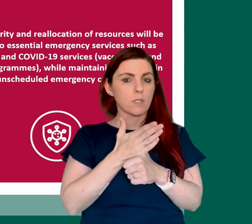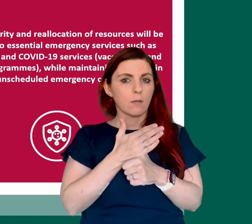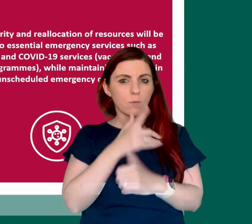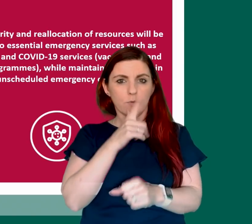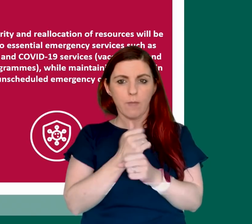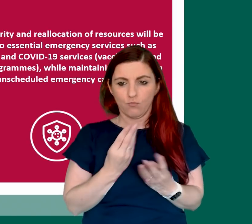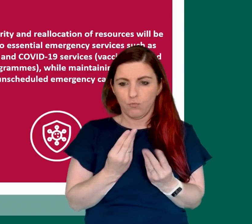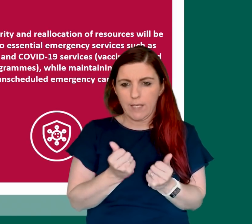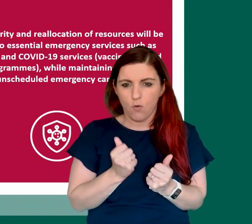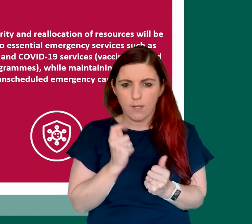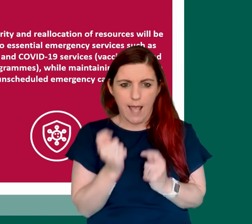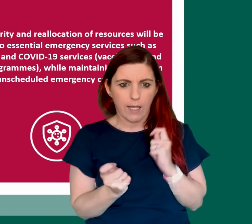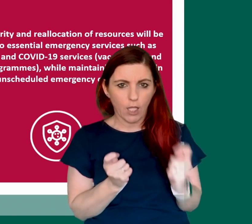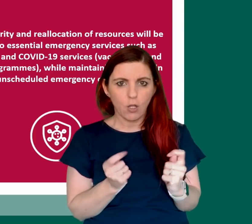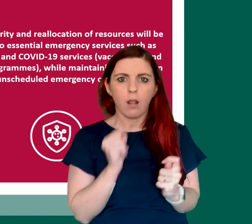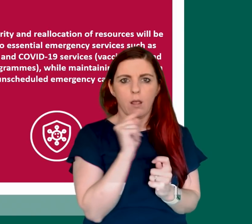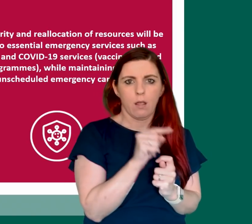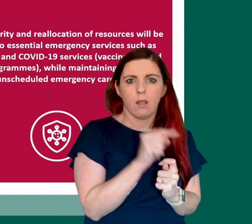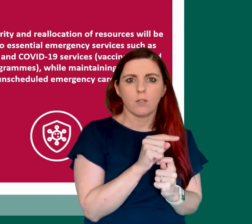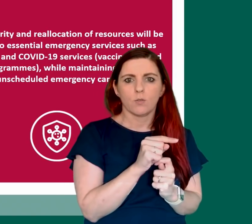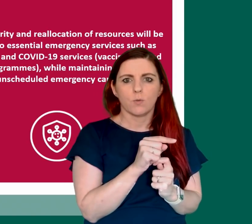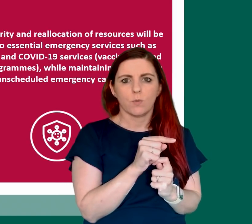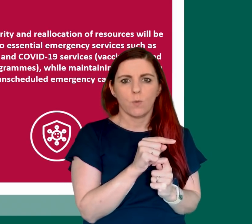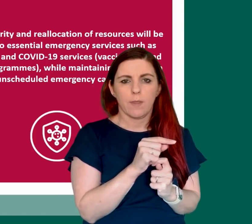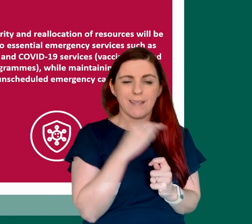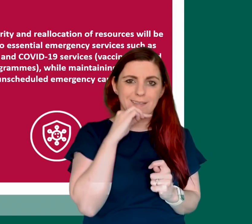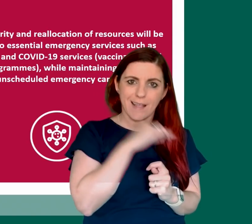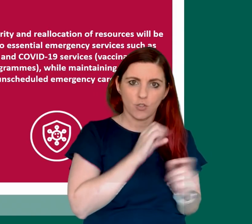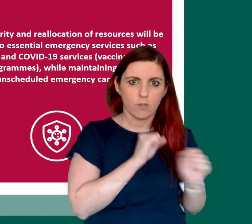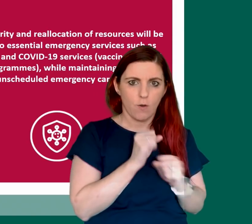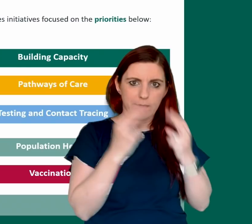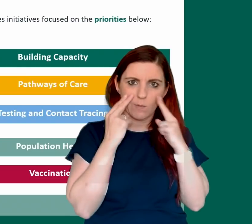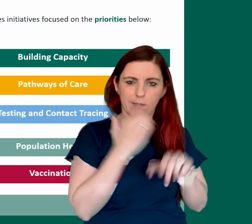resource allocation goes towards the essential services that we have to maintain.